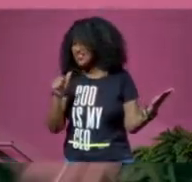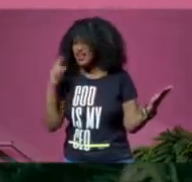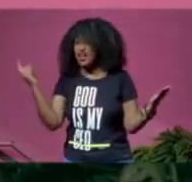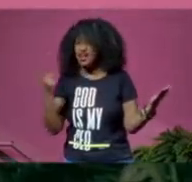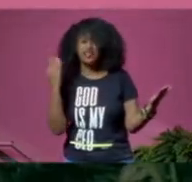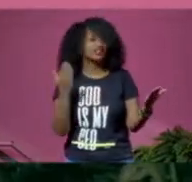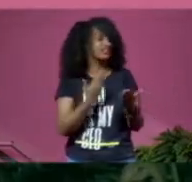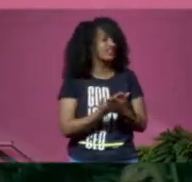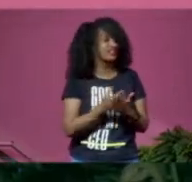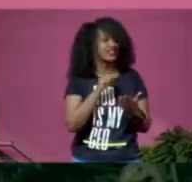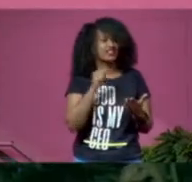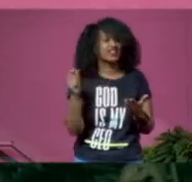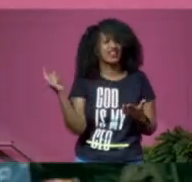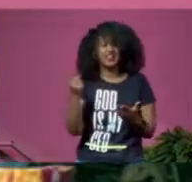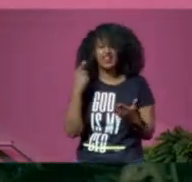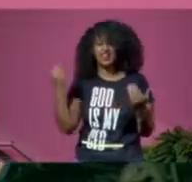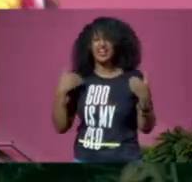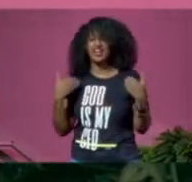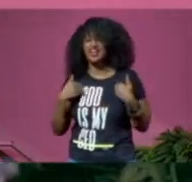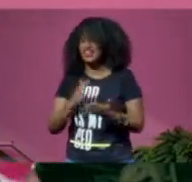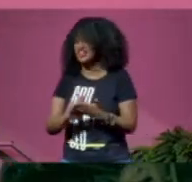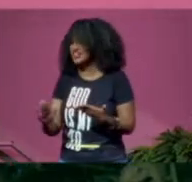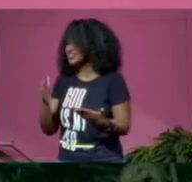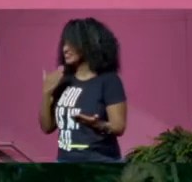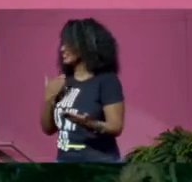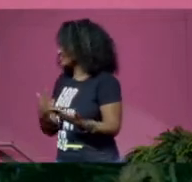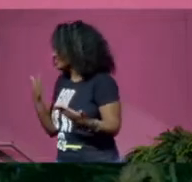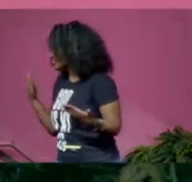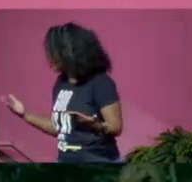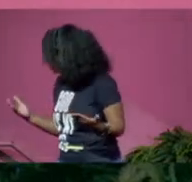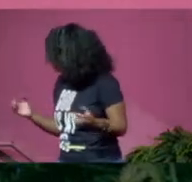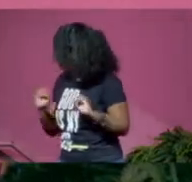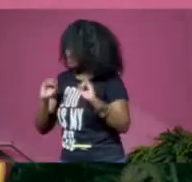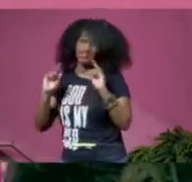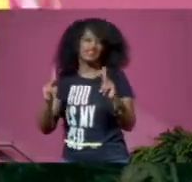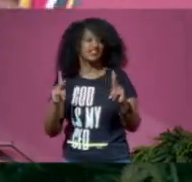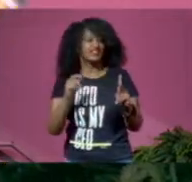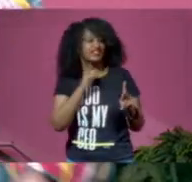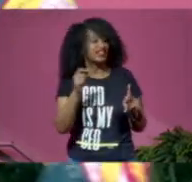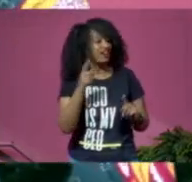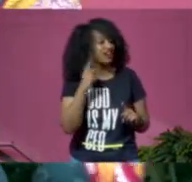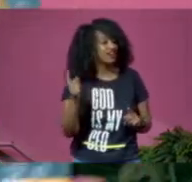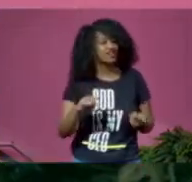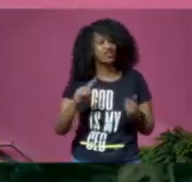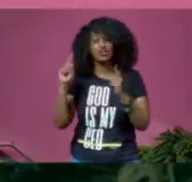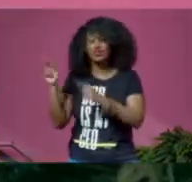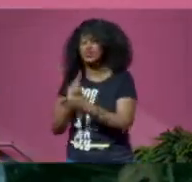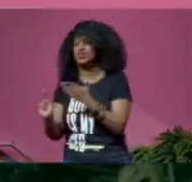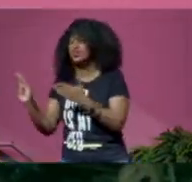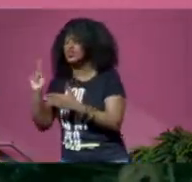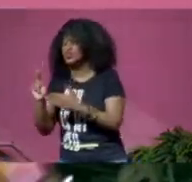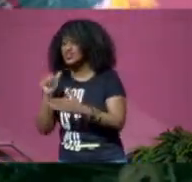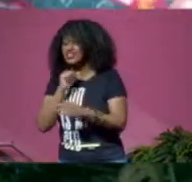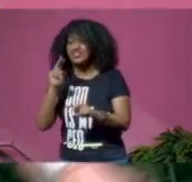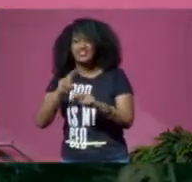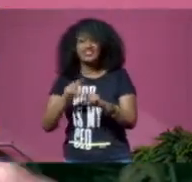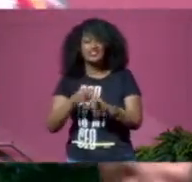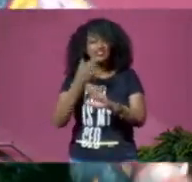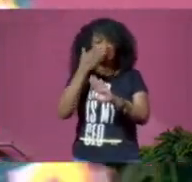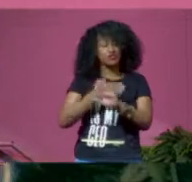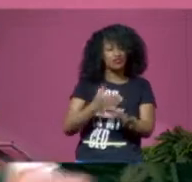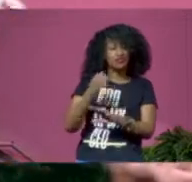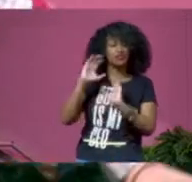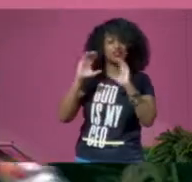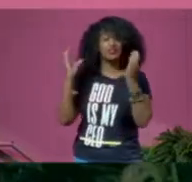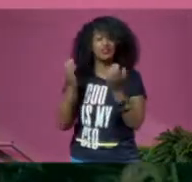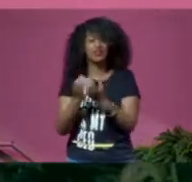You ain't always had access to nice things. You couldn't always go to a public university. You couldn't always sit in the front of the class. You couldn't always